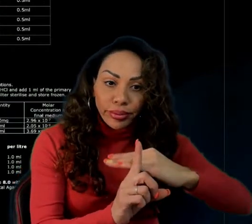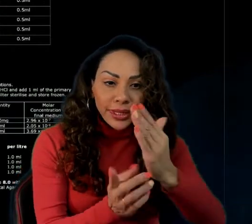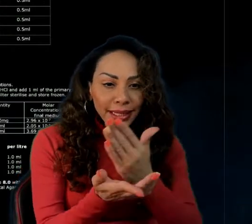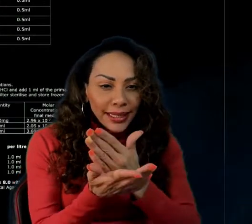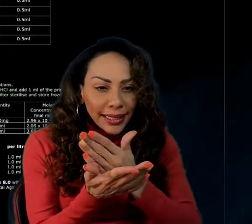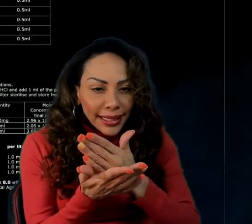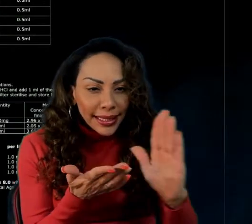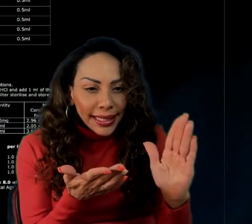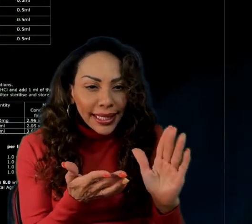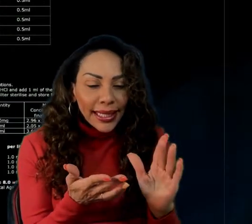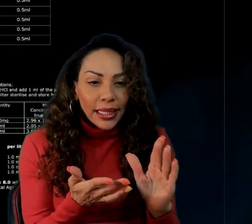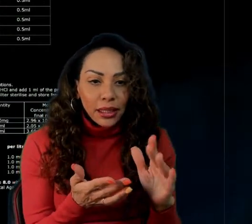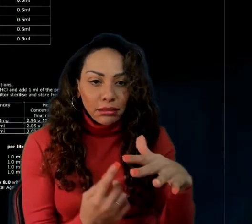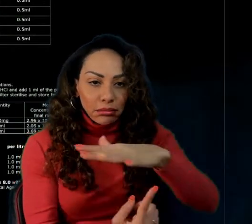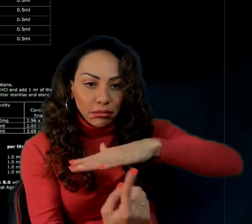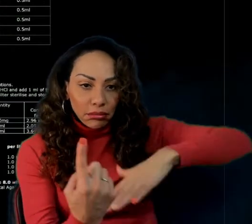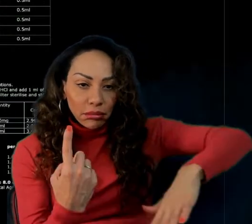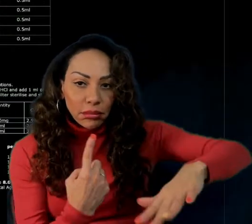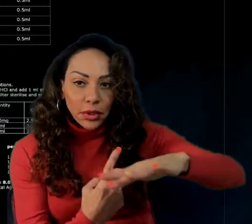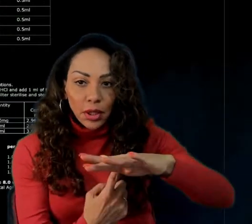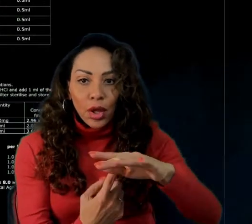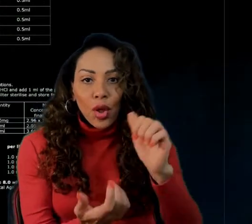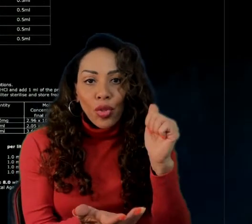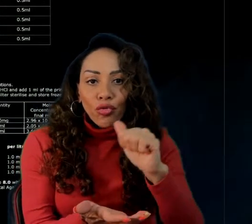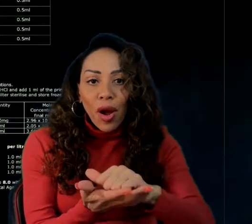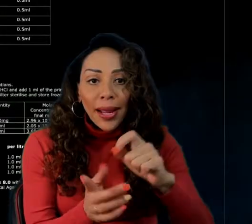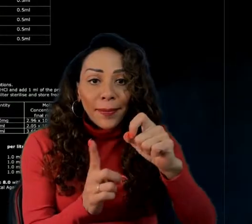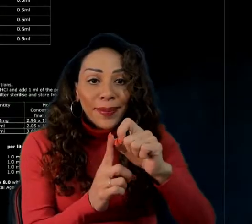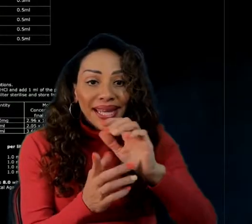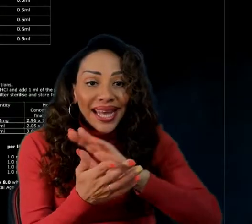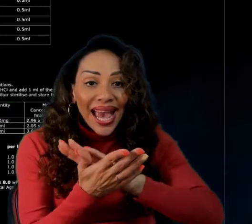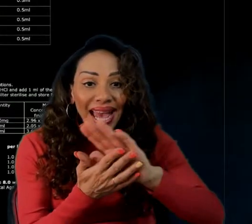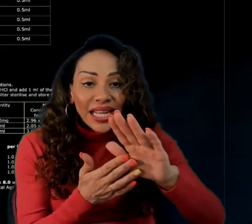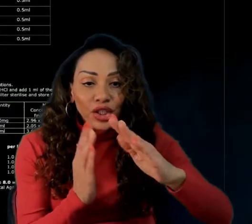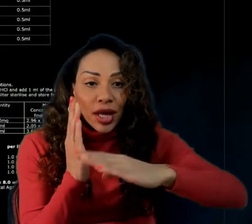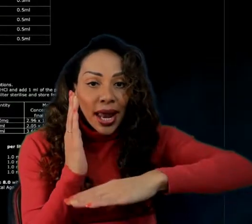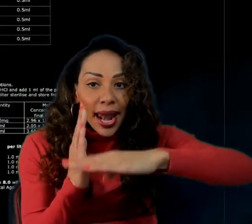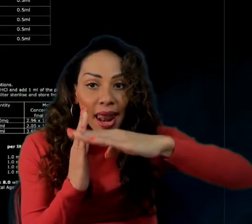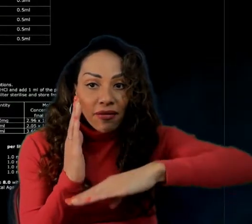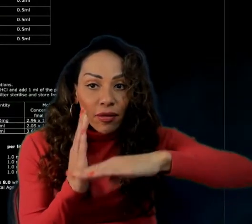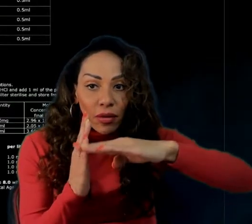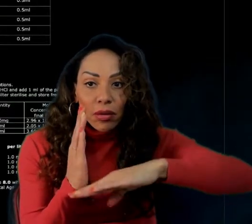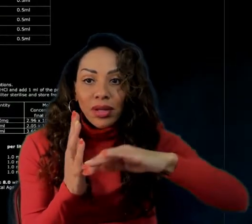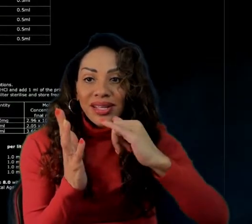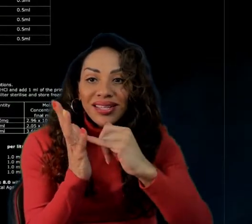correct nutrients and the correct pH level, many more things as well. So we're all learning this as we went.